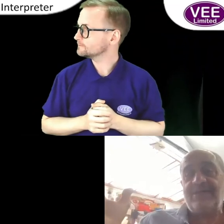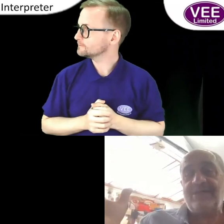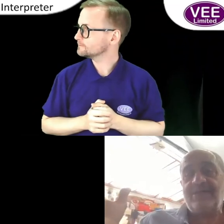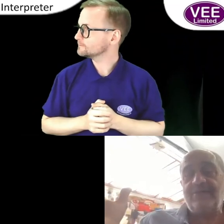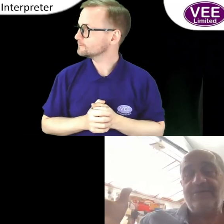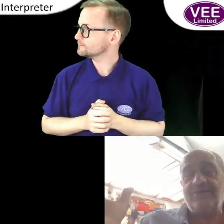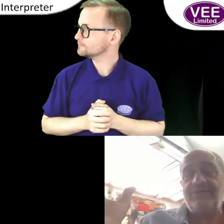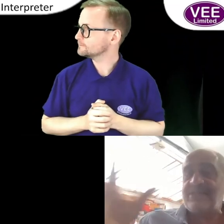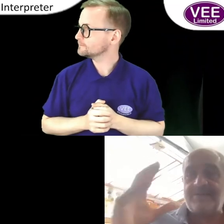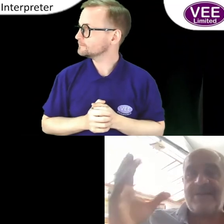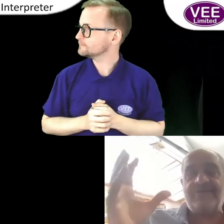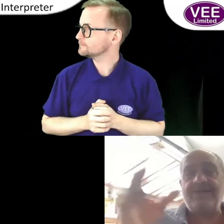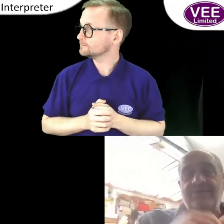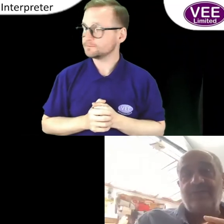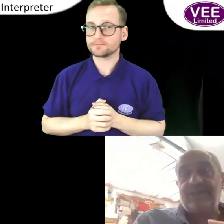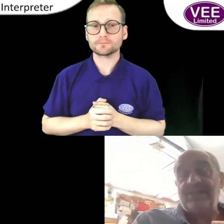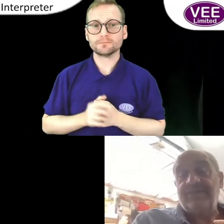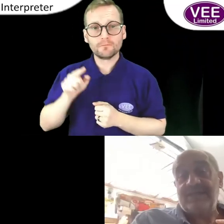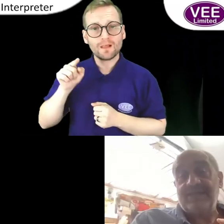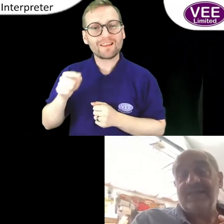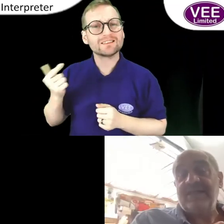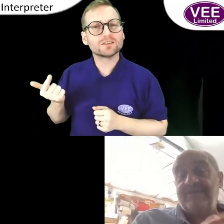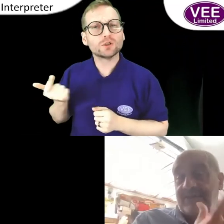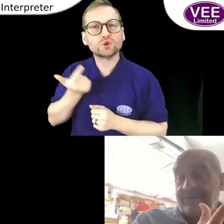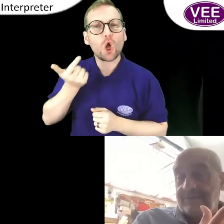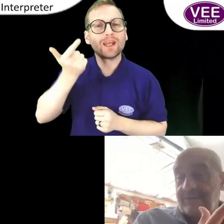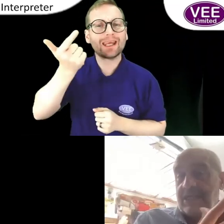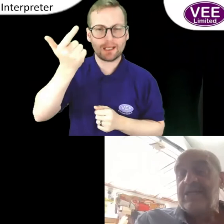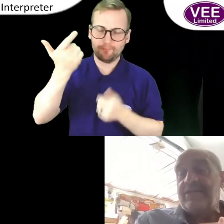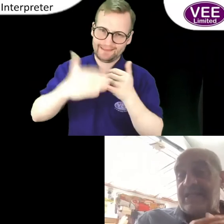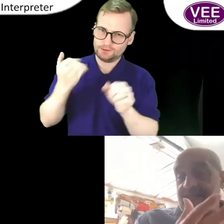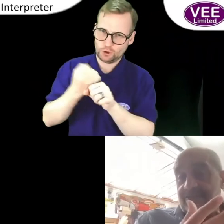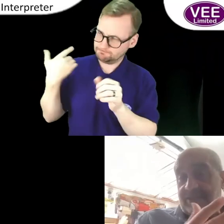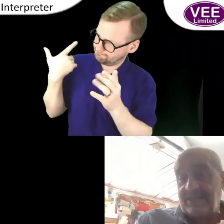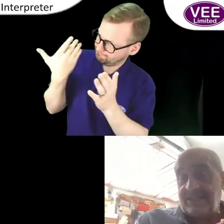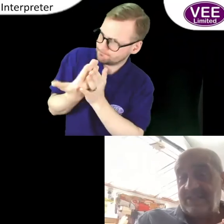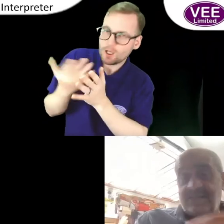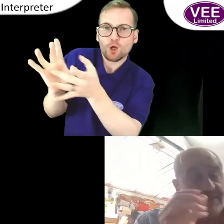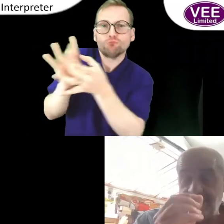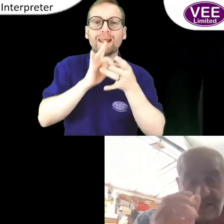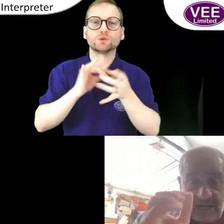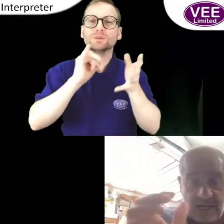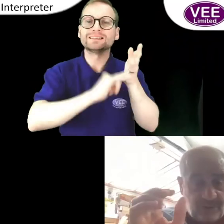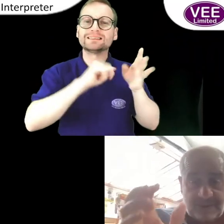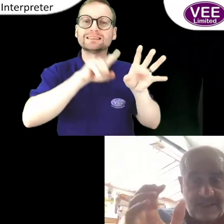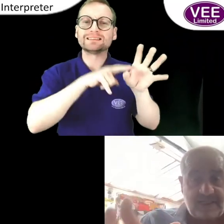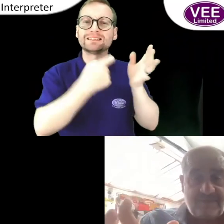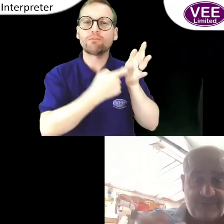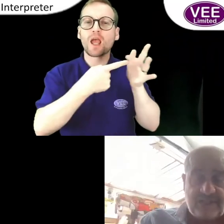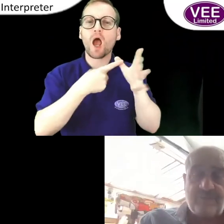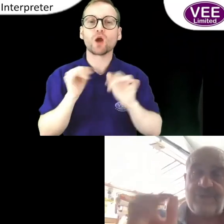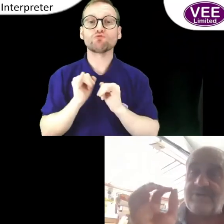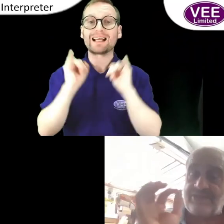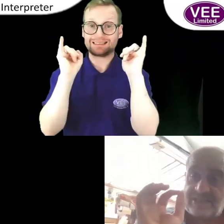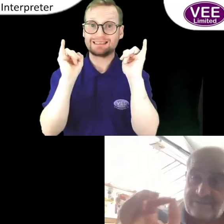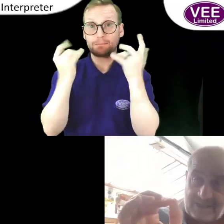is a journey of just a background of what kind of things I have done relating to the Syrian crisis. And what I have